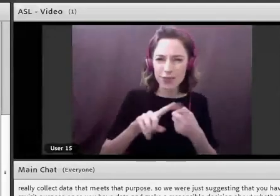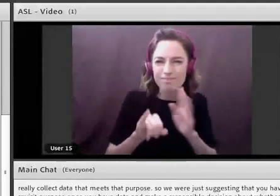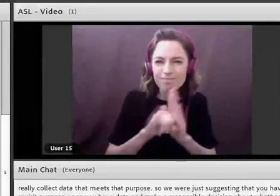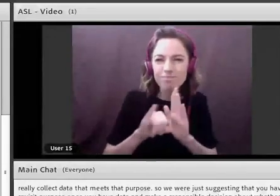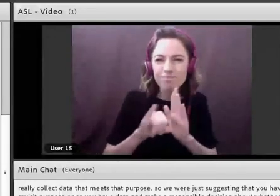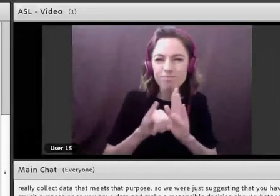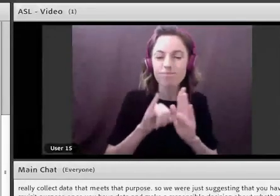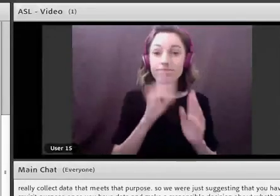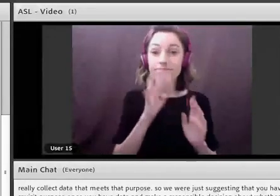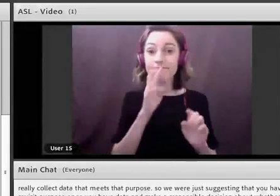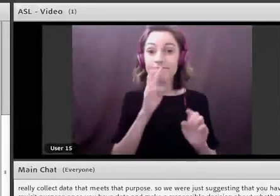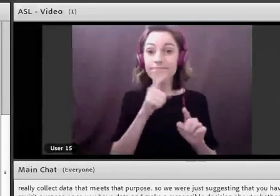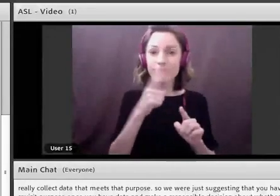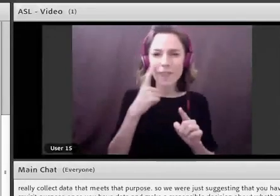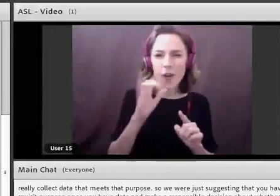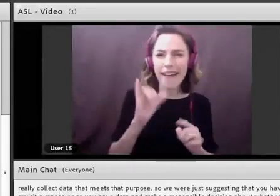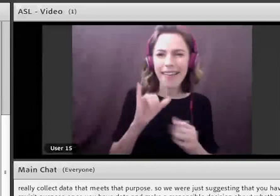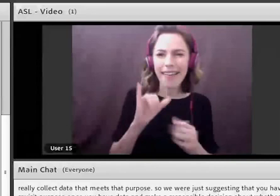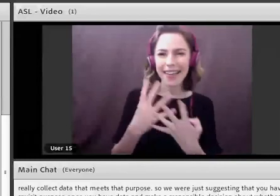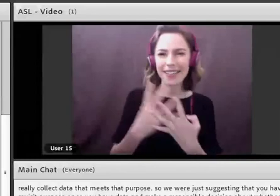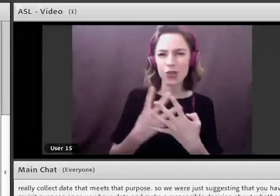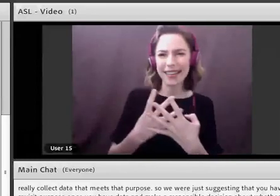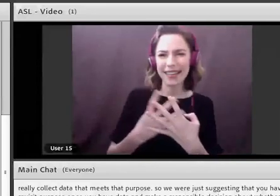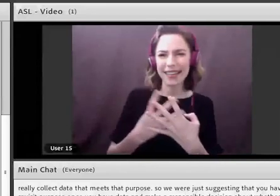is often the first step, it can't end there.